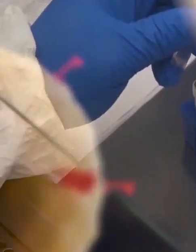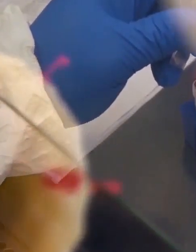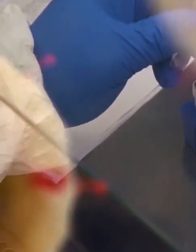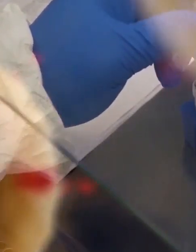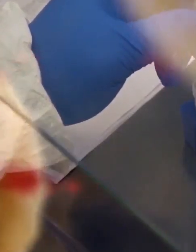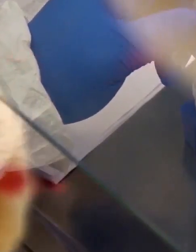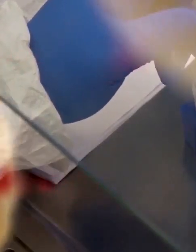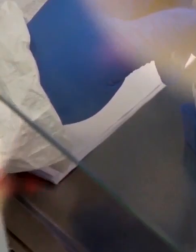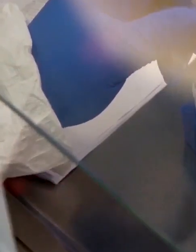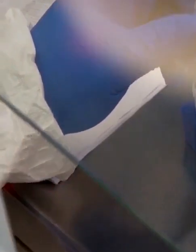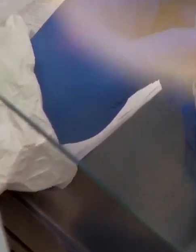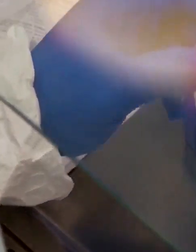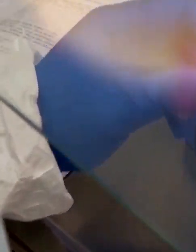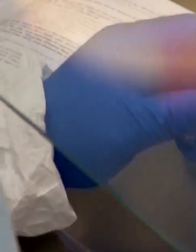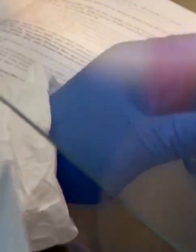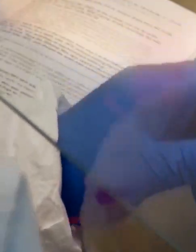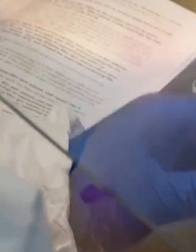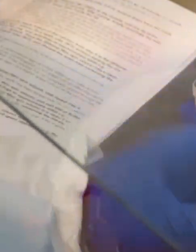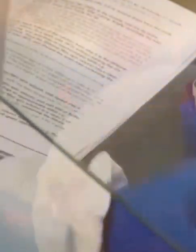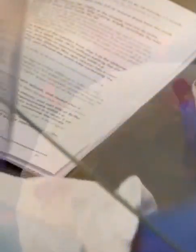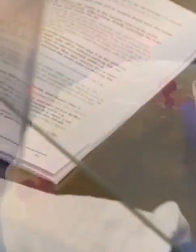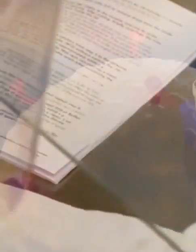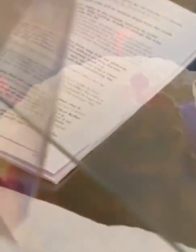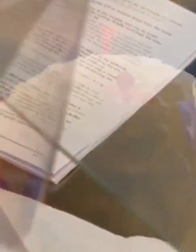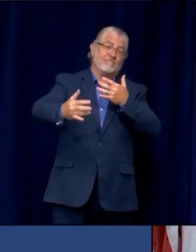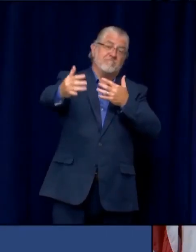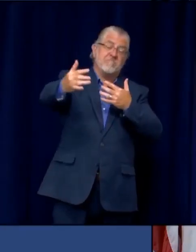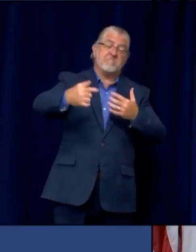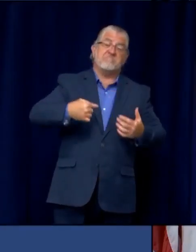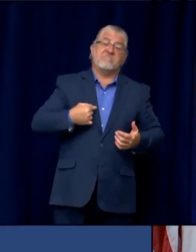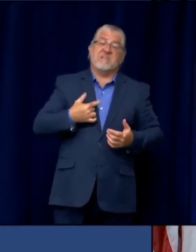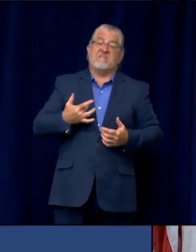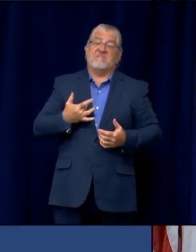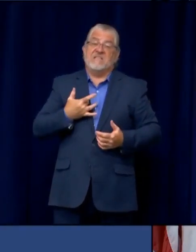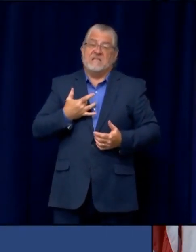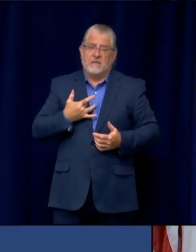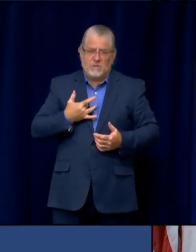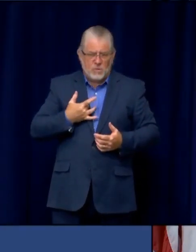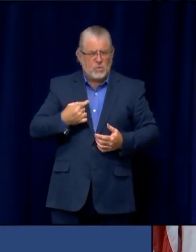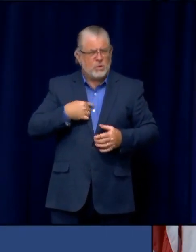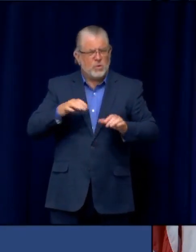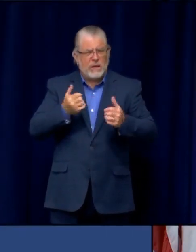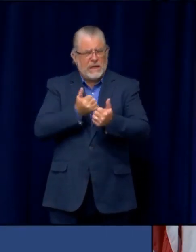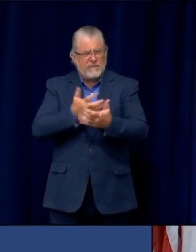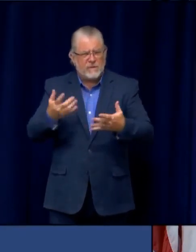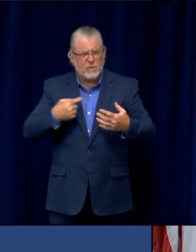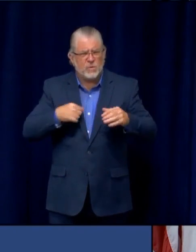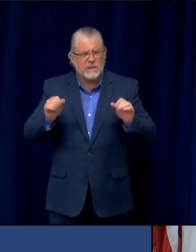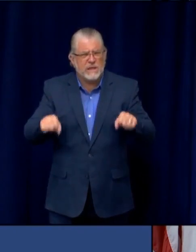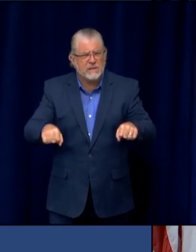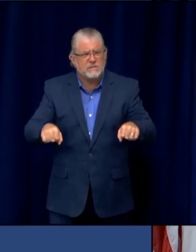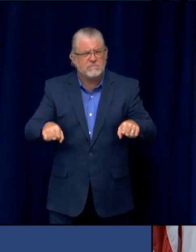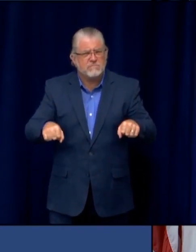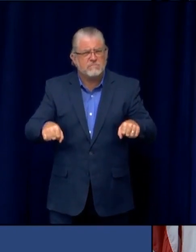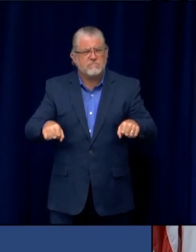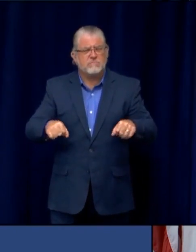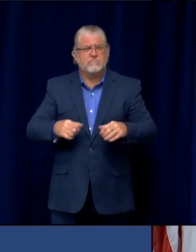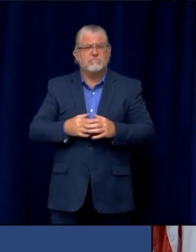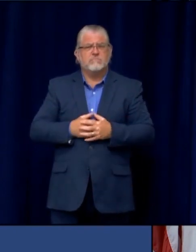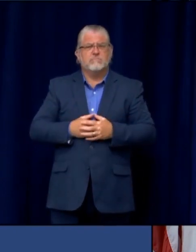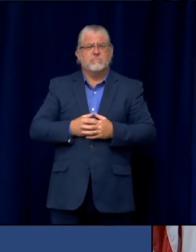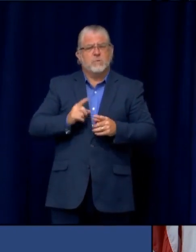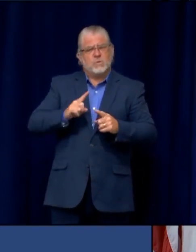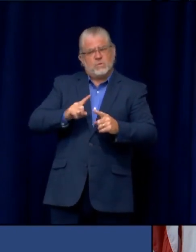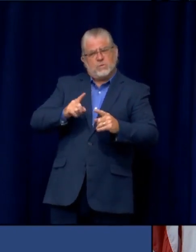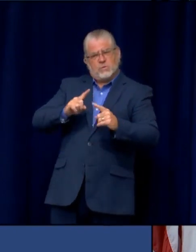He doesn't want to go back to having the state impose its will. And we're doing everything we can to keep the state from from being the